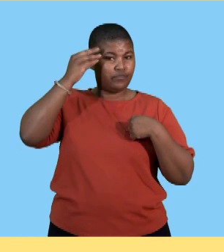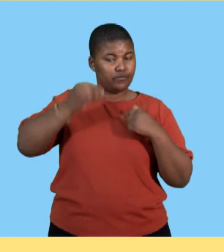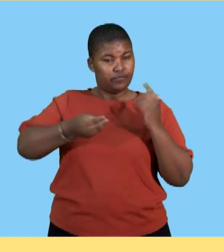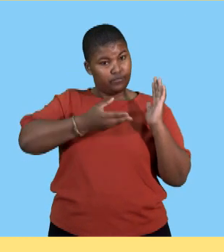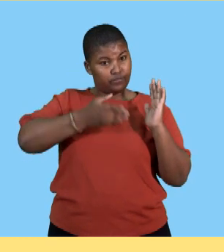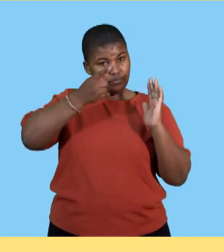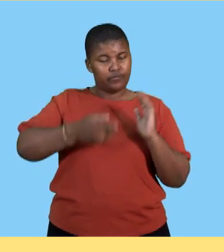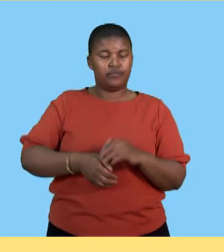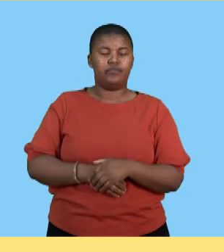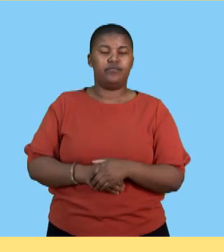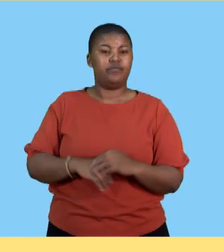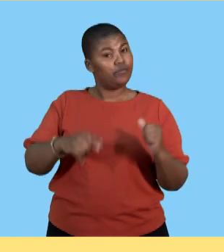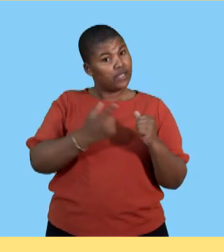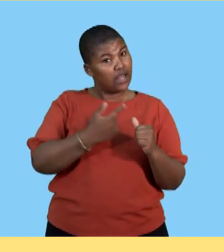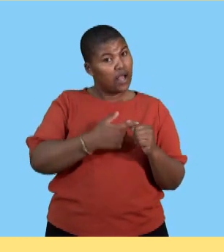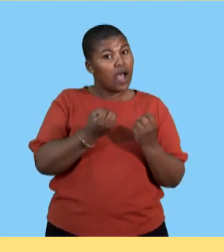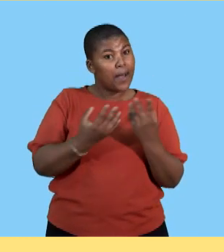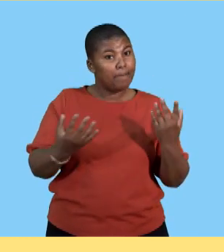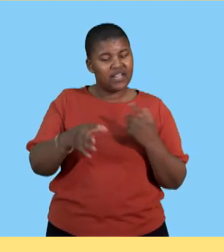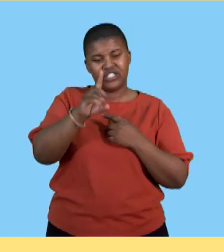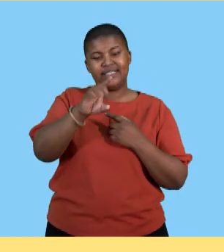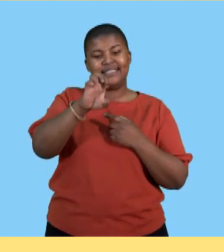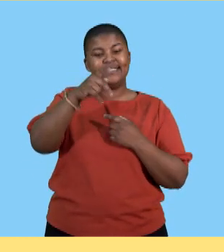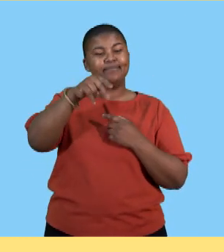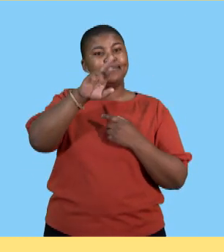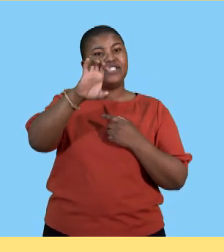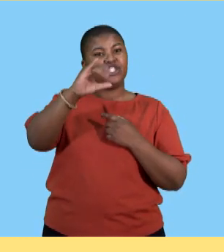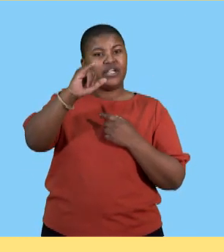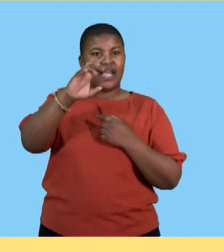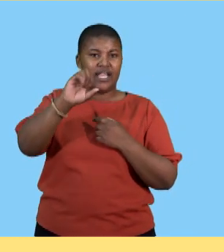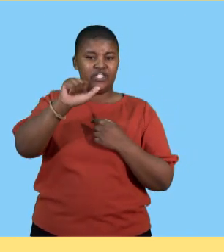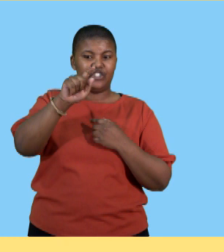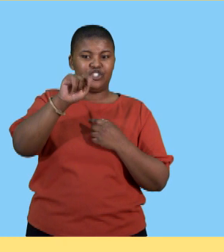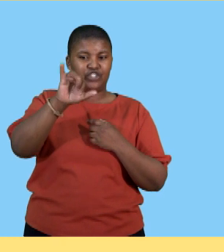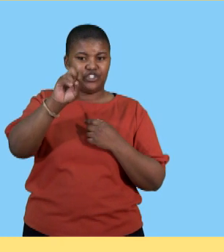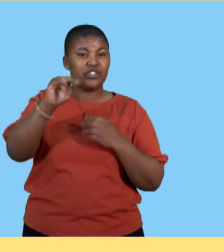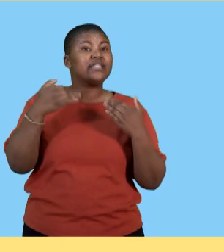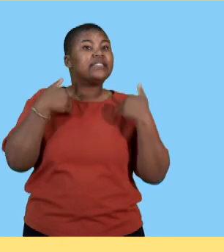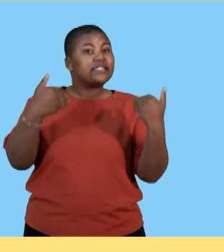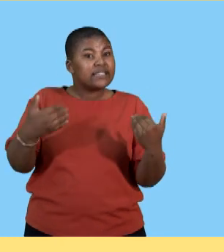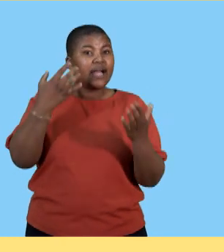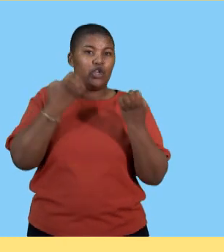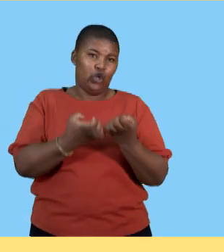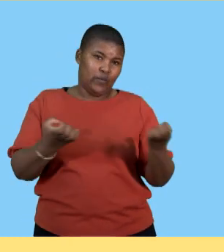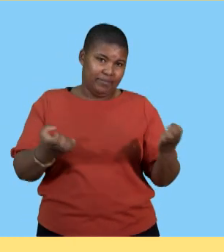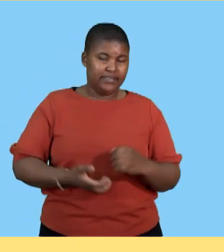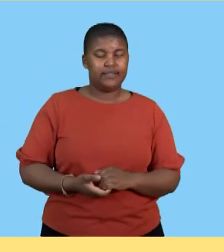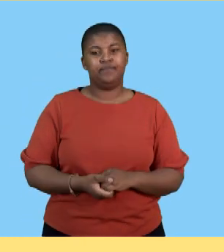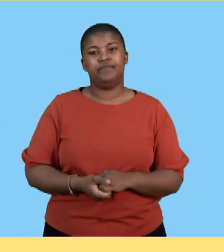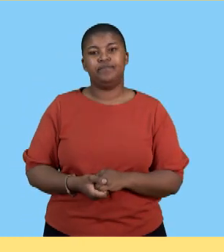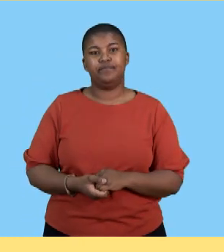amounts. So we need to calculate depreciation. Let's start with equipment. Our equipment is